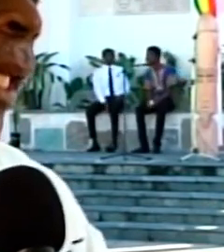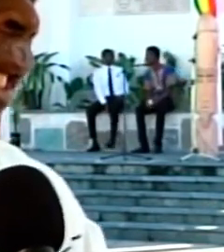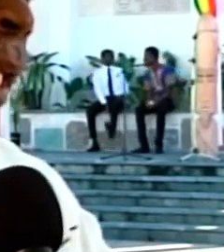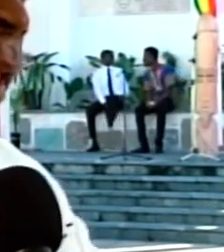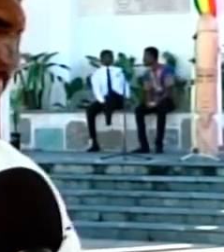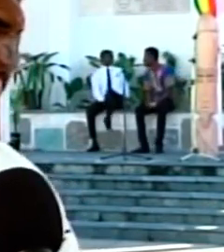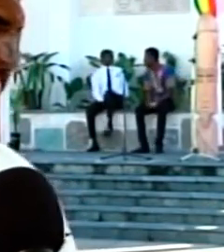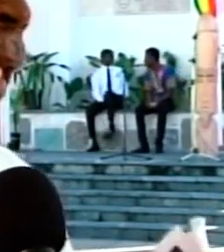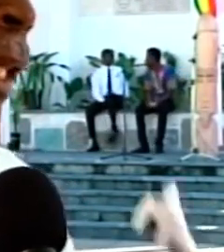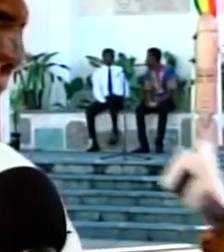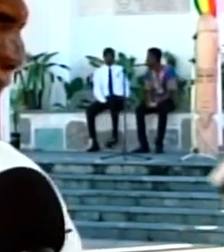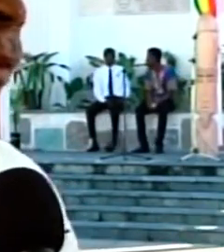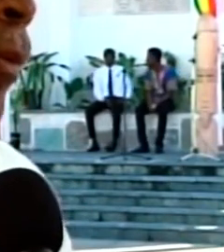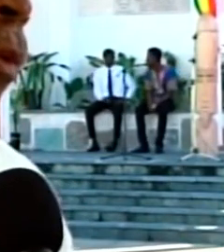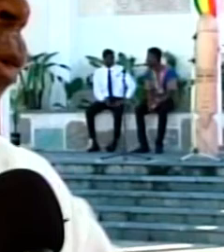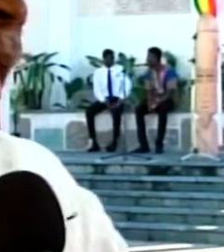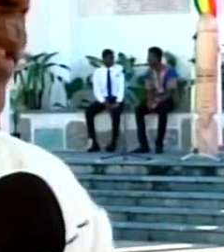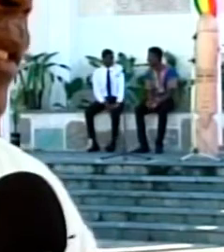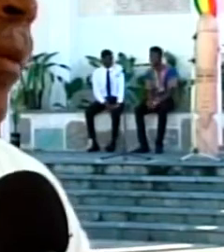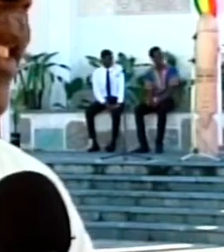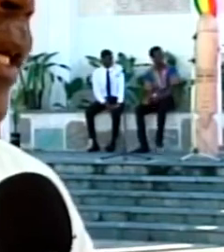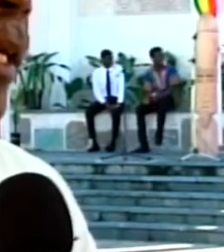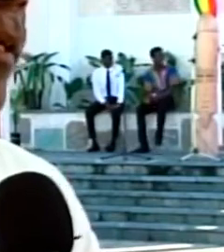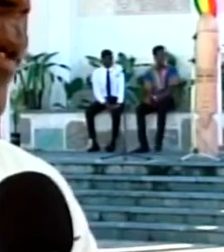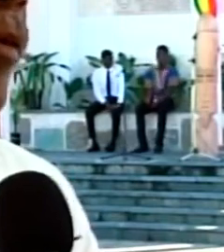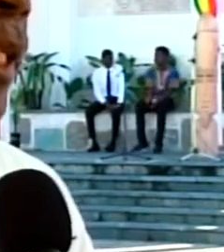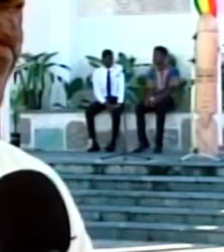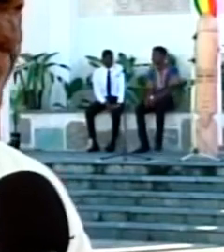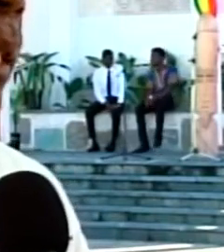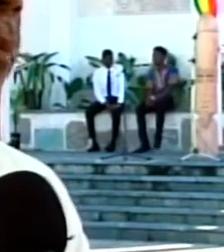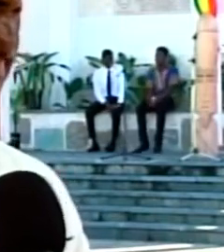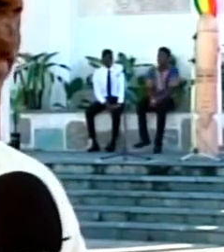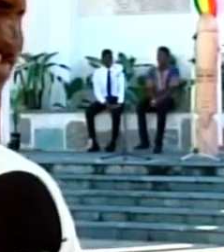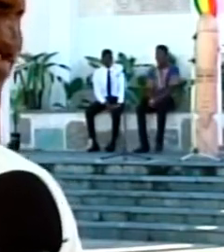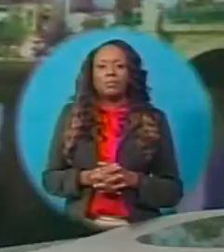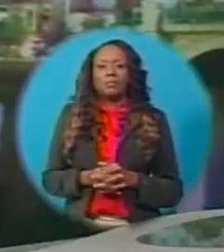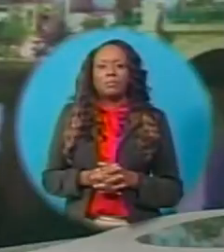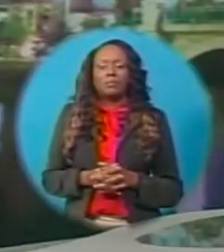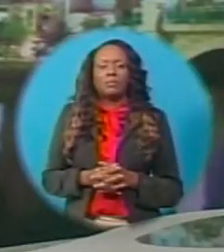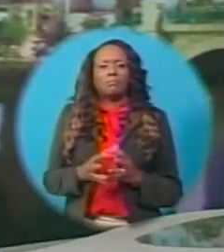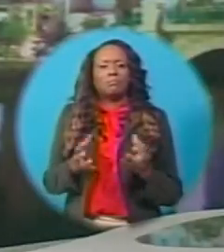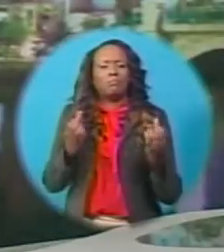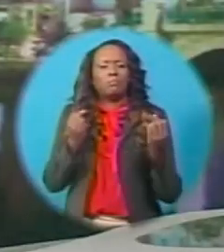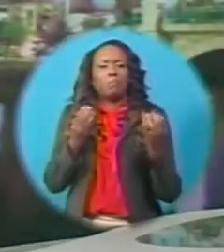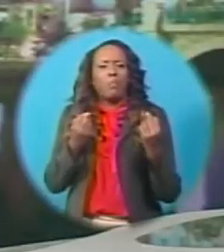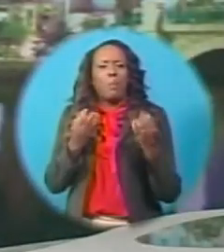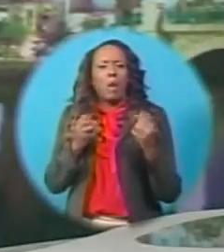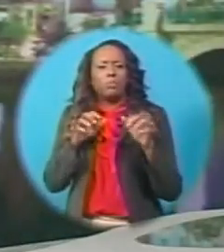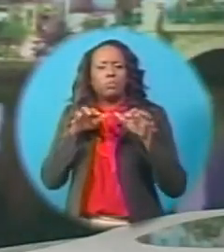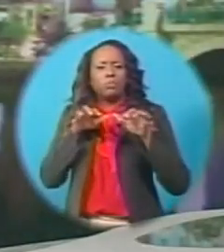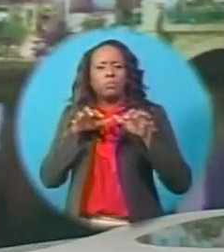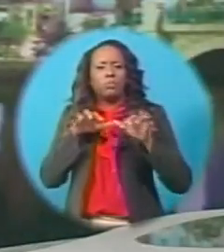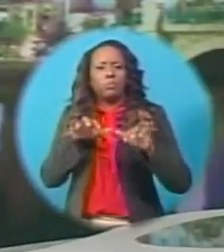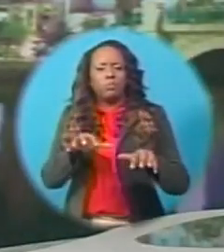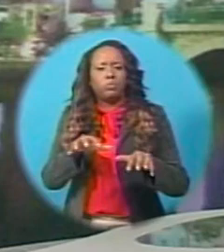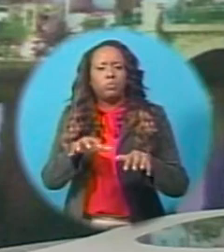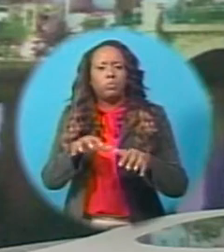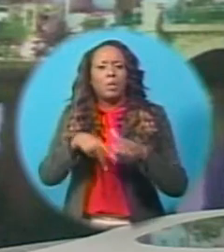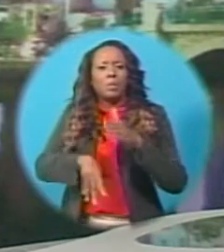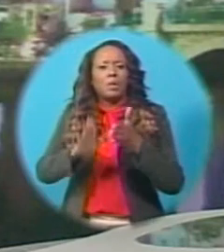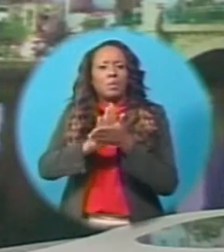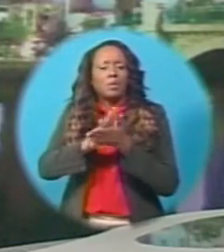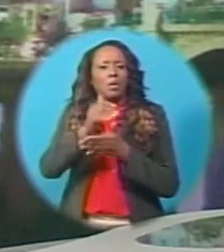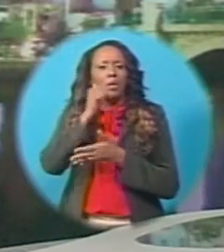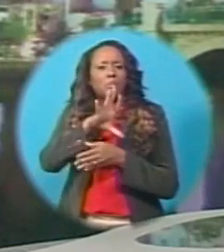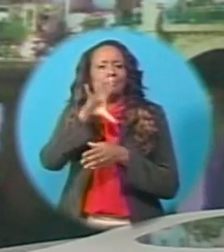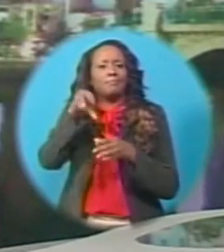are seeking to wrestle with their own development. Hundreds of primary school girls recently